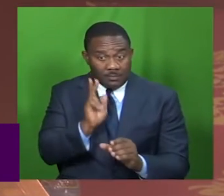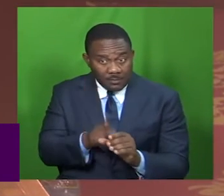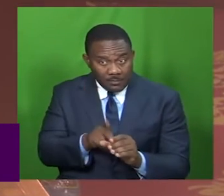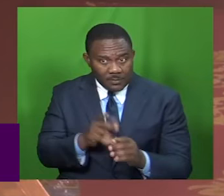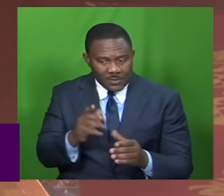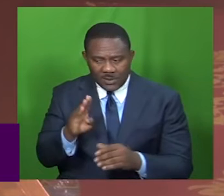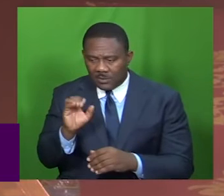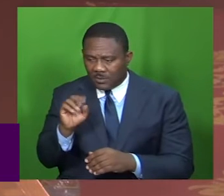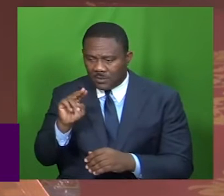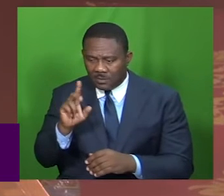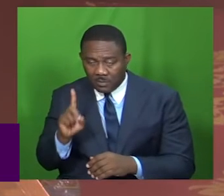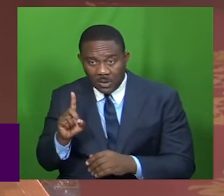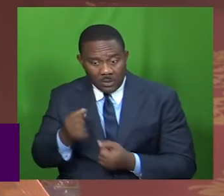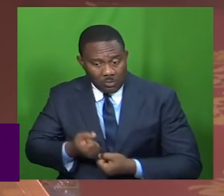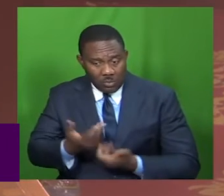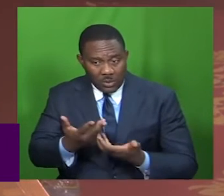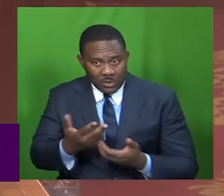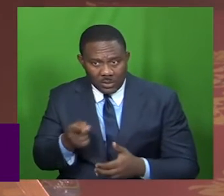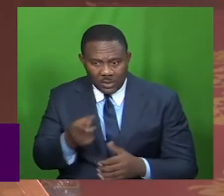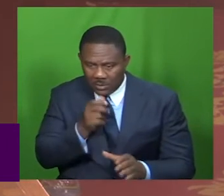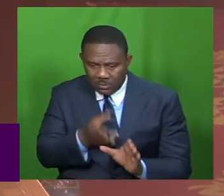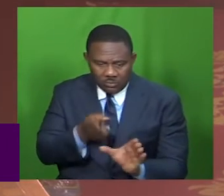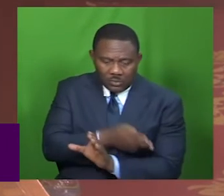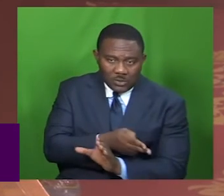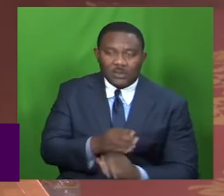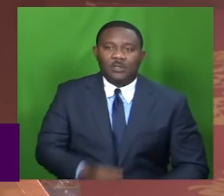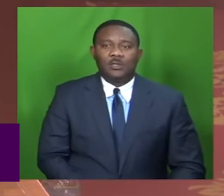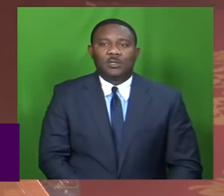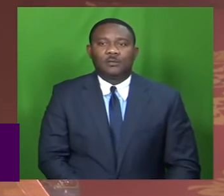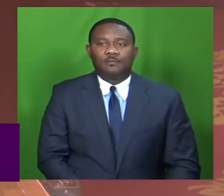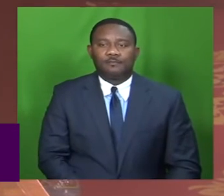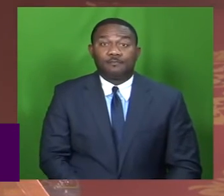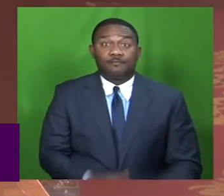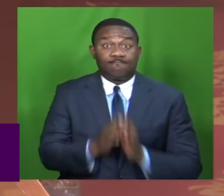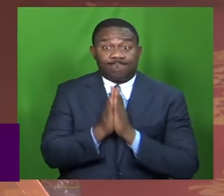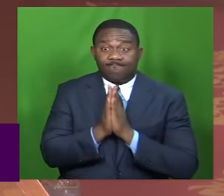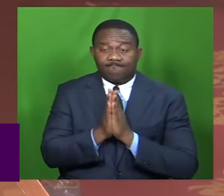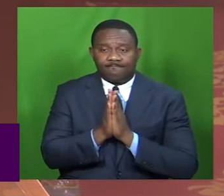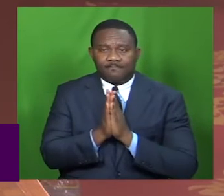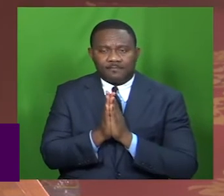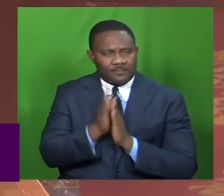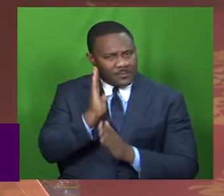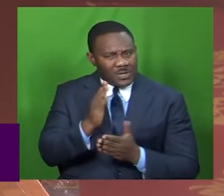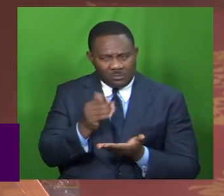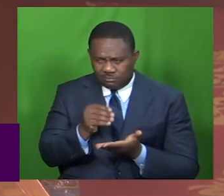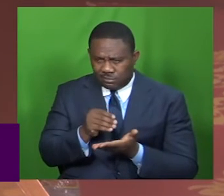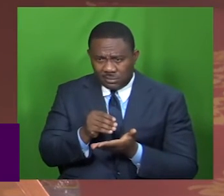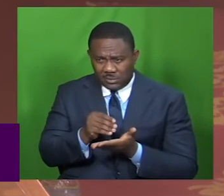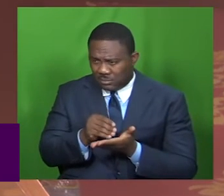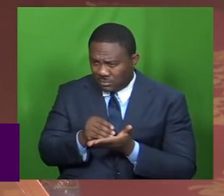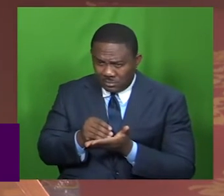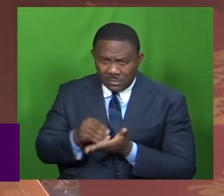in the bond offering are exempted. Mr. Speaker, I pray that puts paid to the